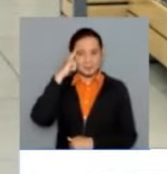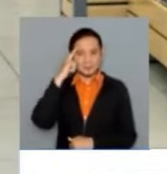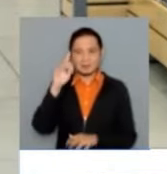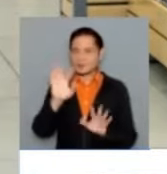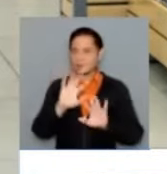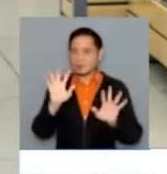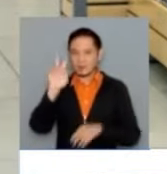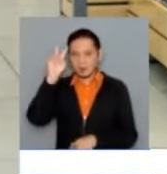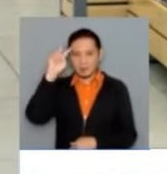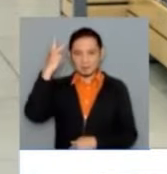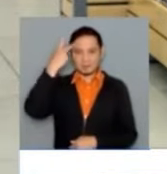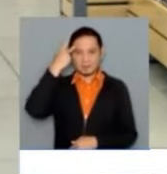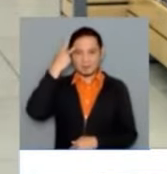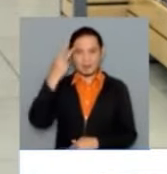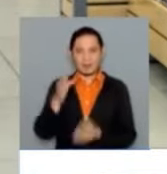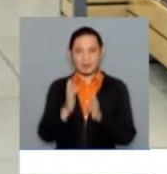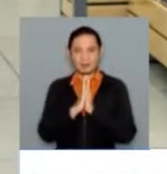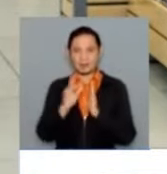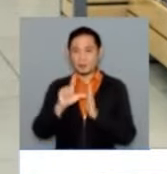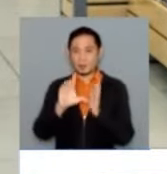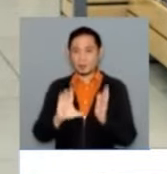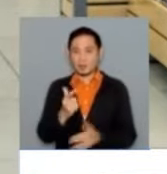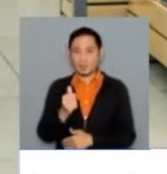isip. Ask Attorney Gabby.